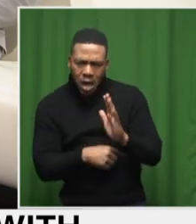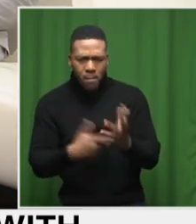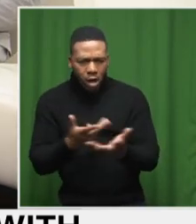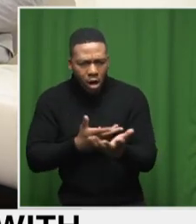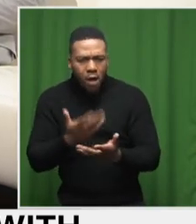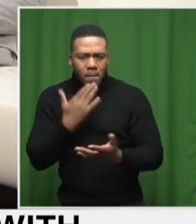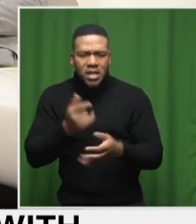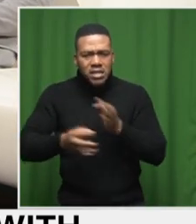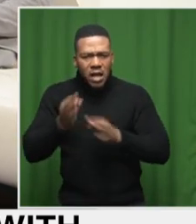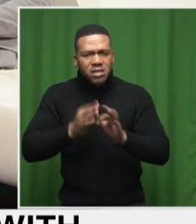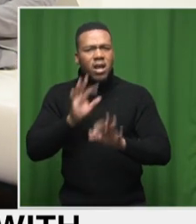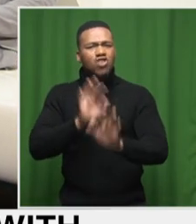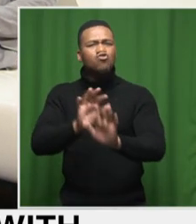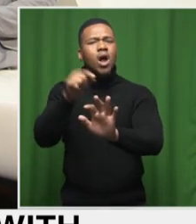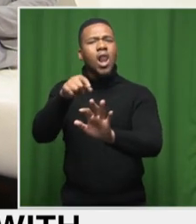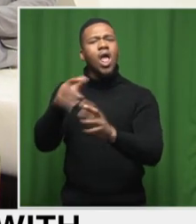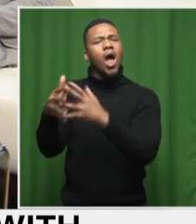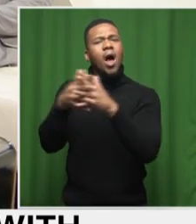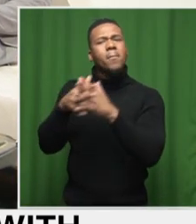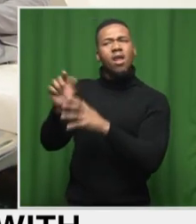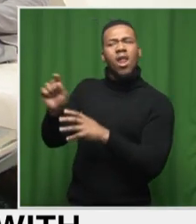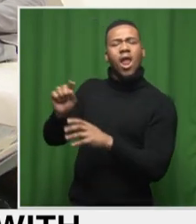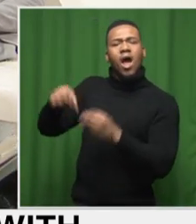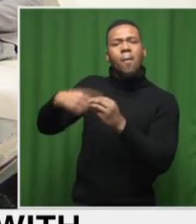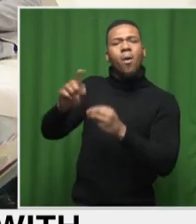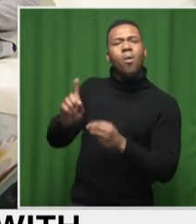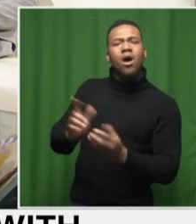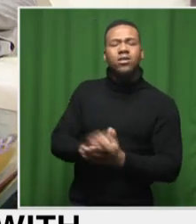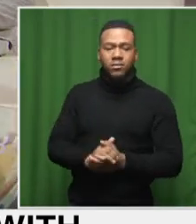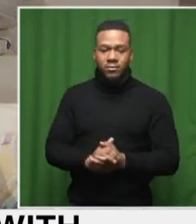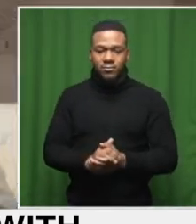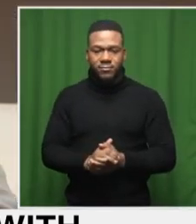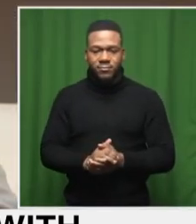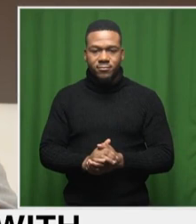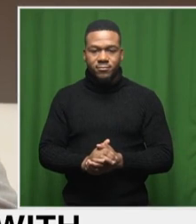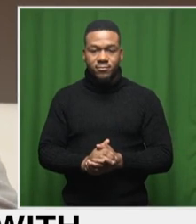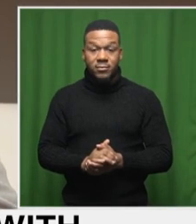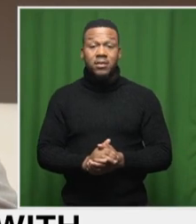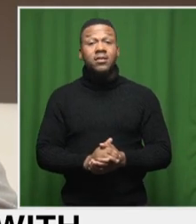States with regards to the strike. The strike continues, and it seems that